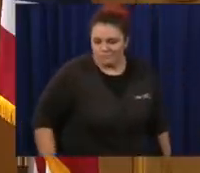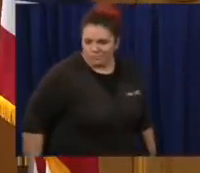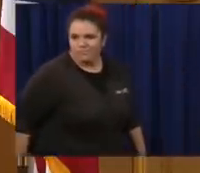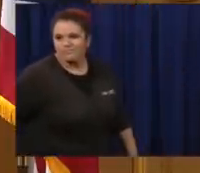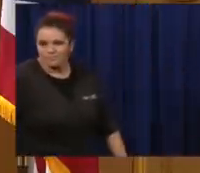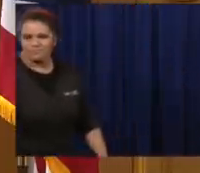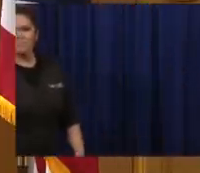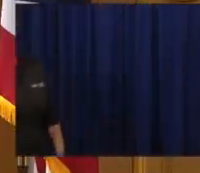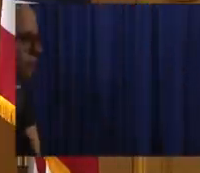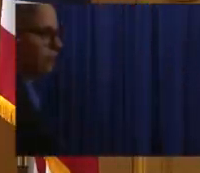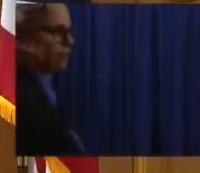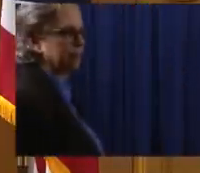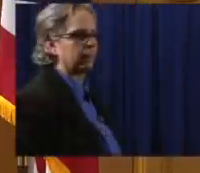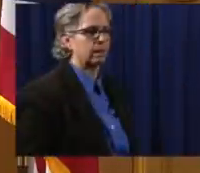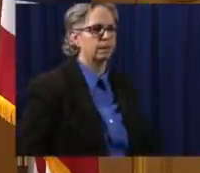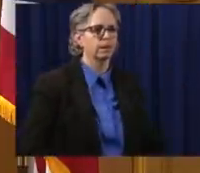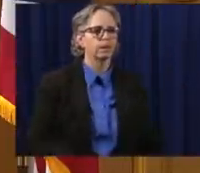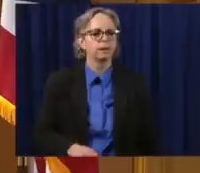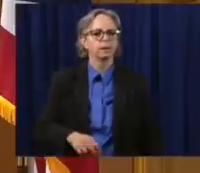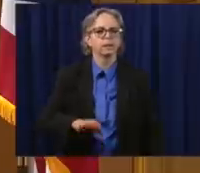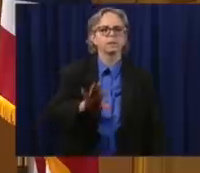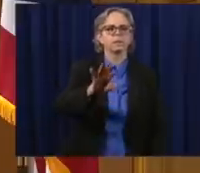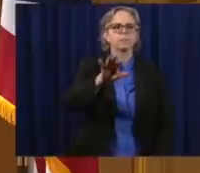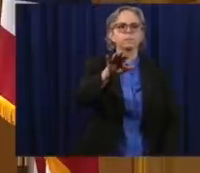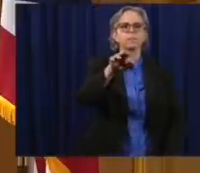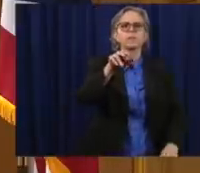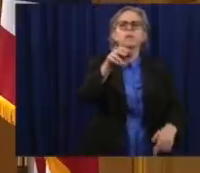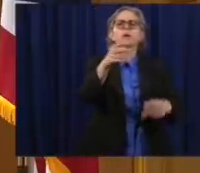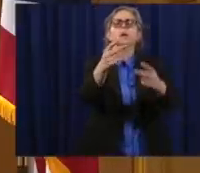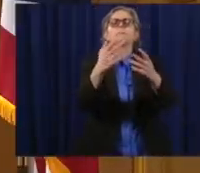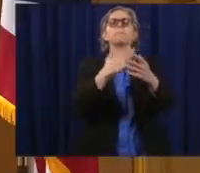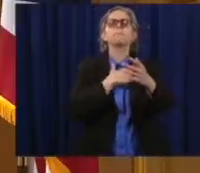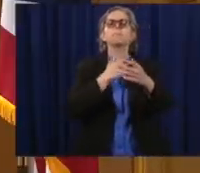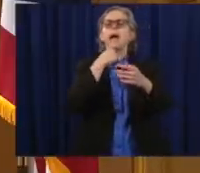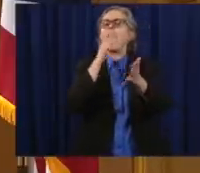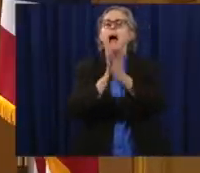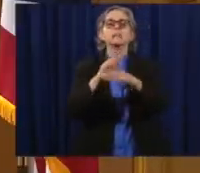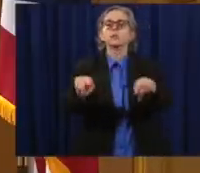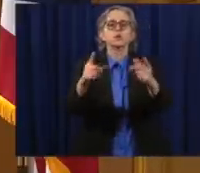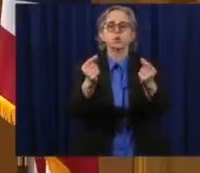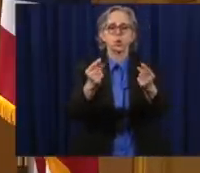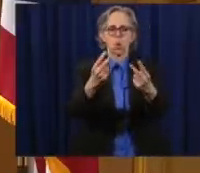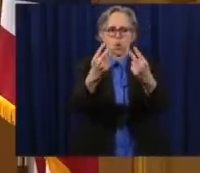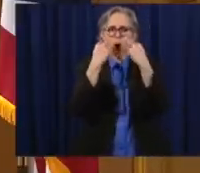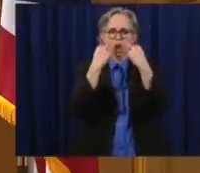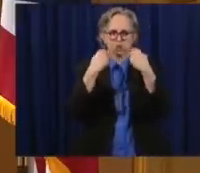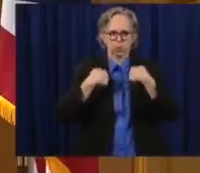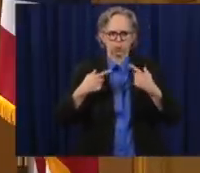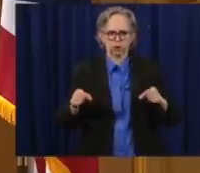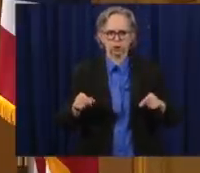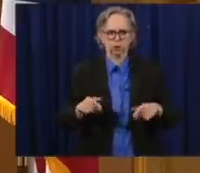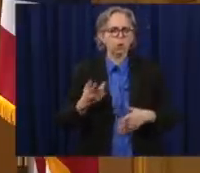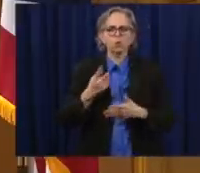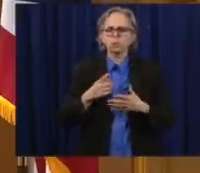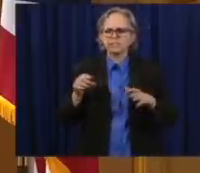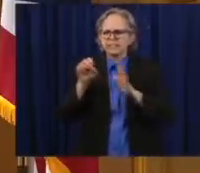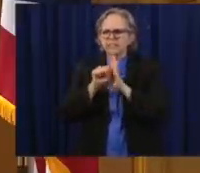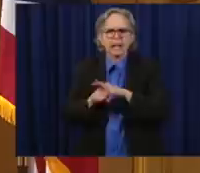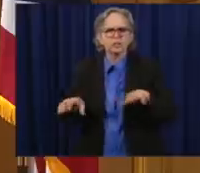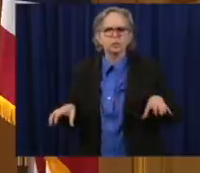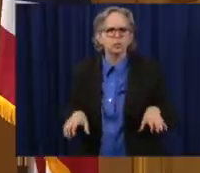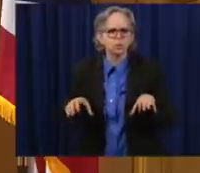And if they have every right to think that what we're doing is wrong. But we have